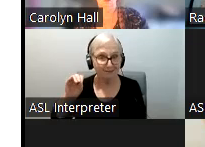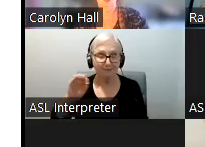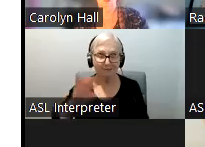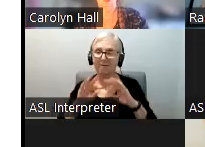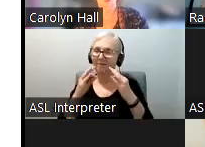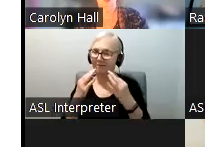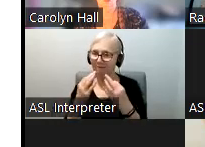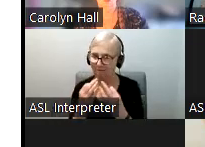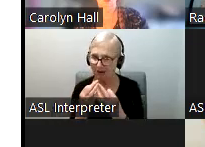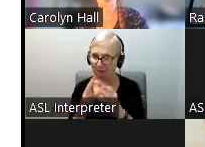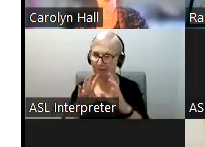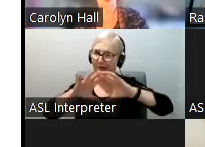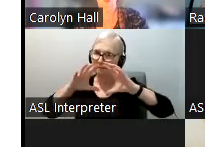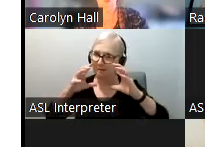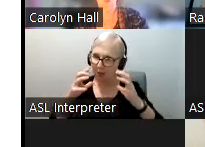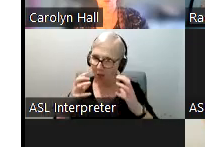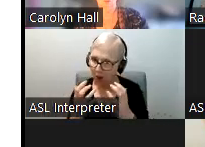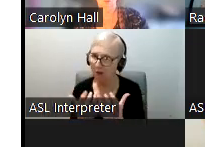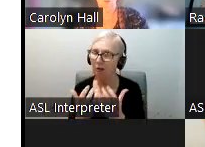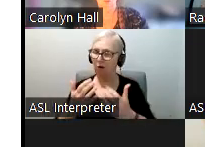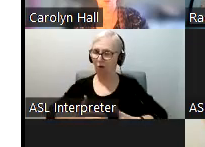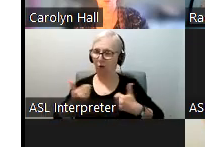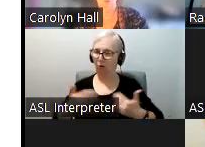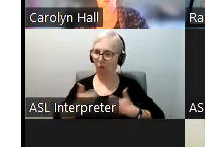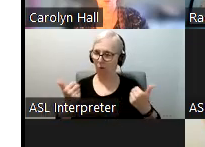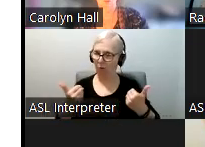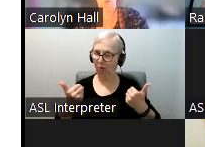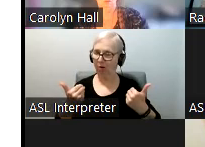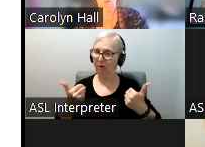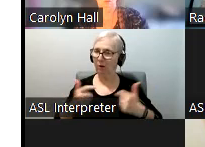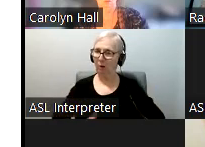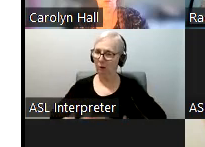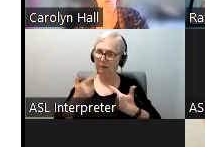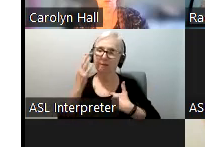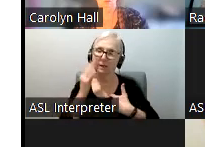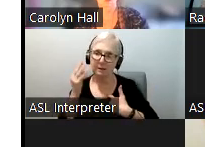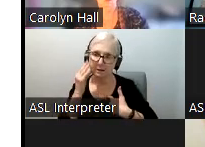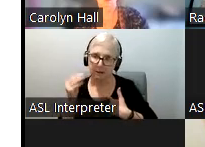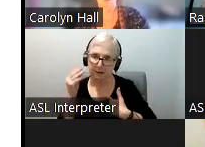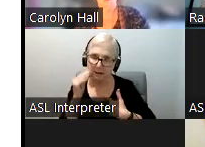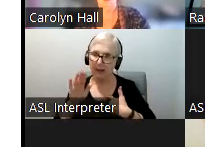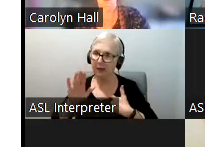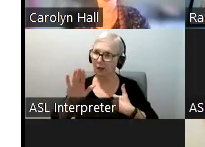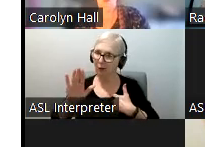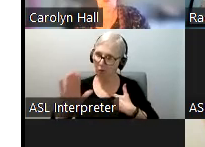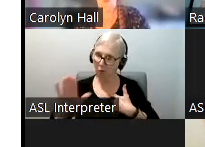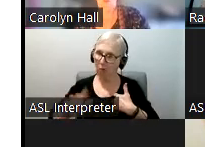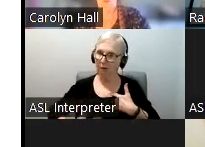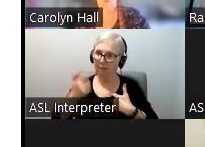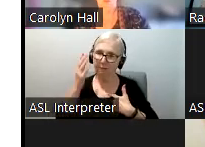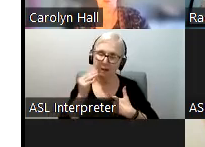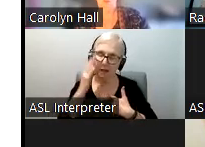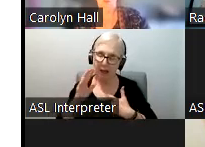an all-encompassing youth, a family member with a lived experience. And then I think too, your lived experience questions around substance